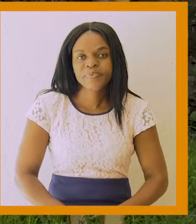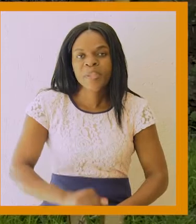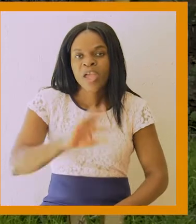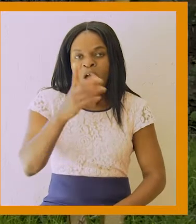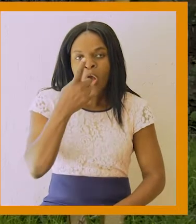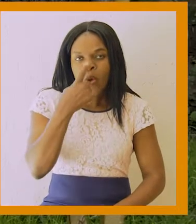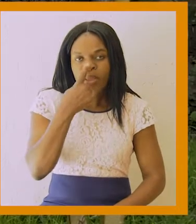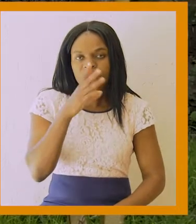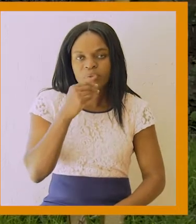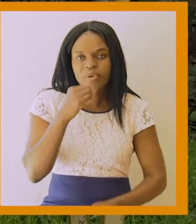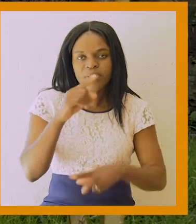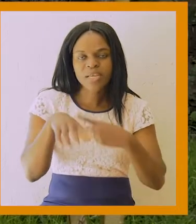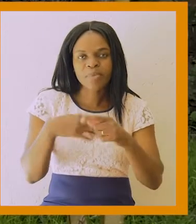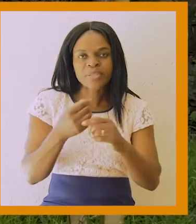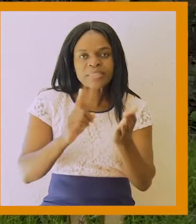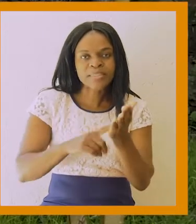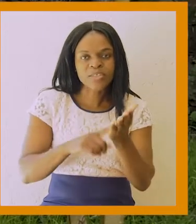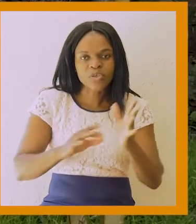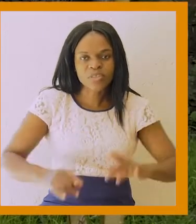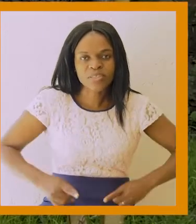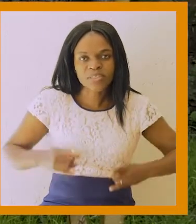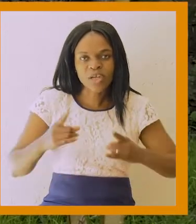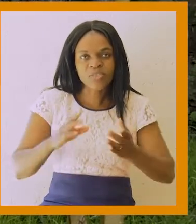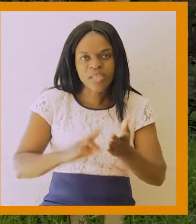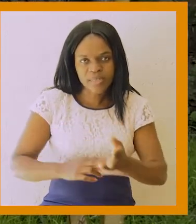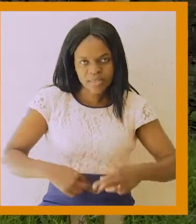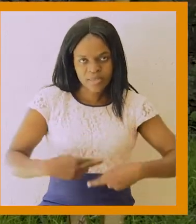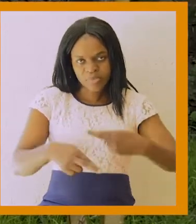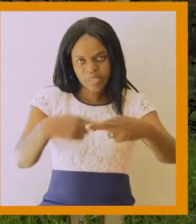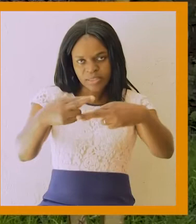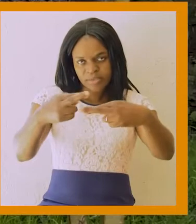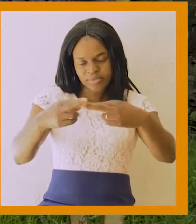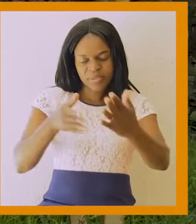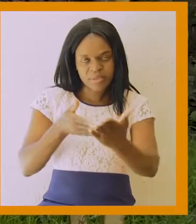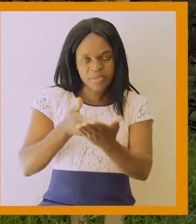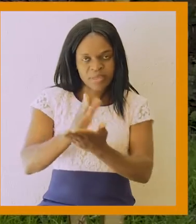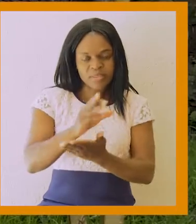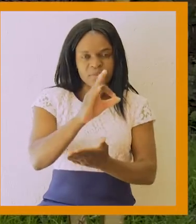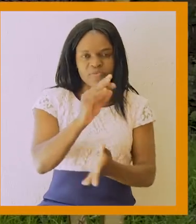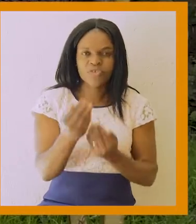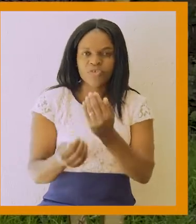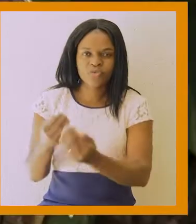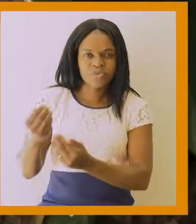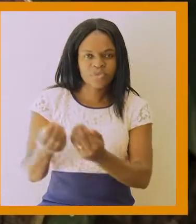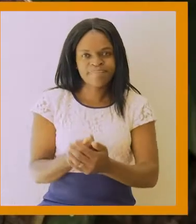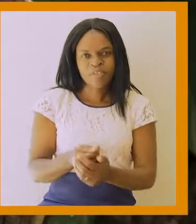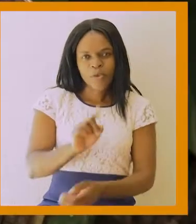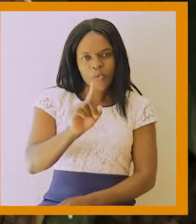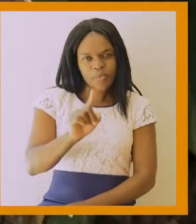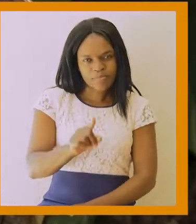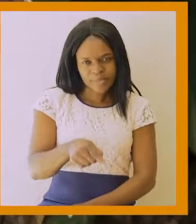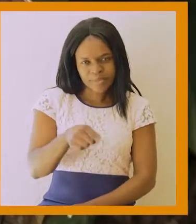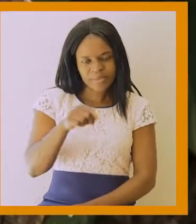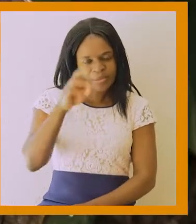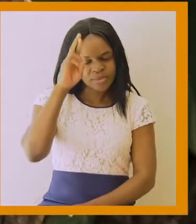about sexual health and reproductive rights of children, we